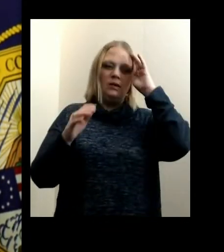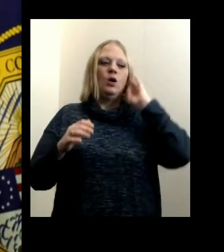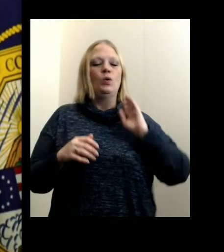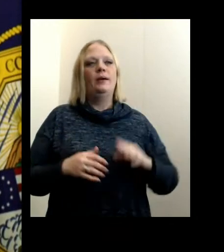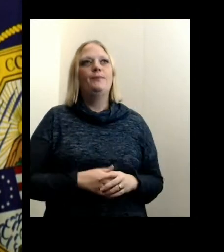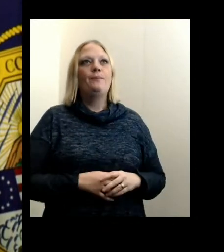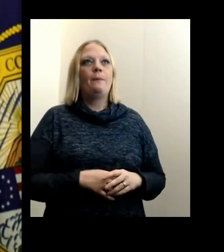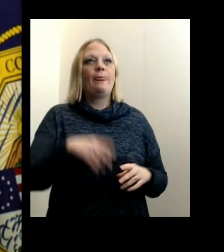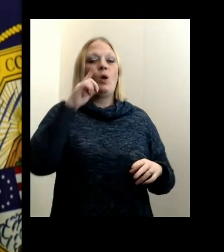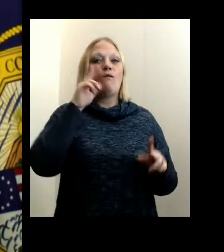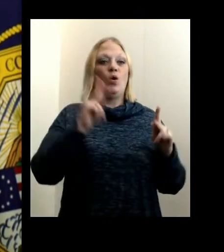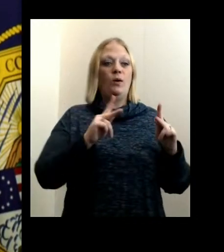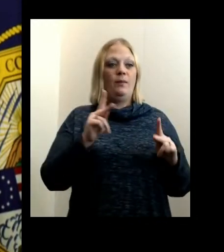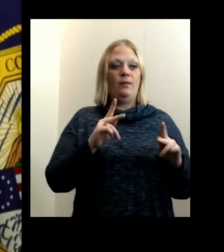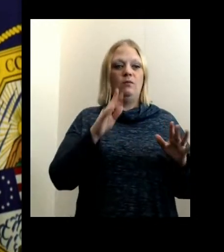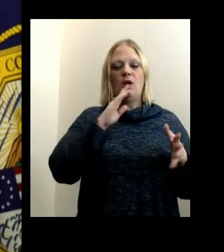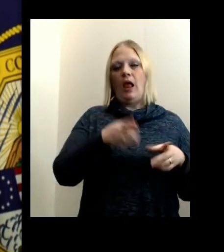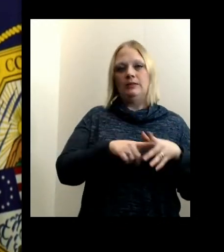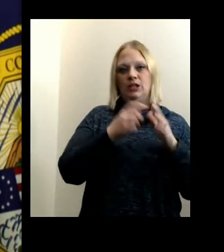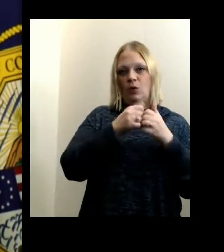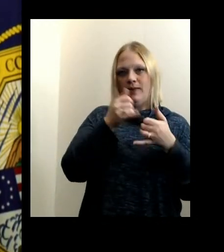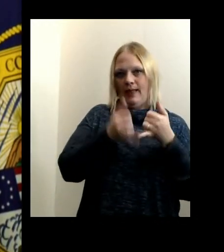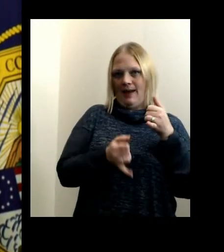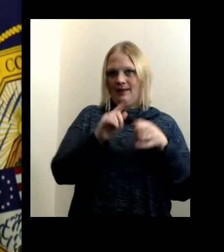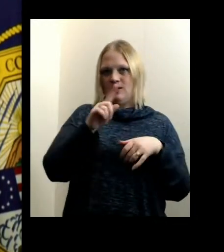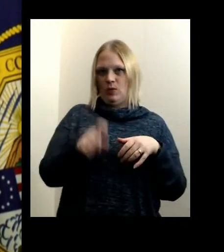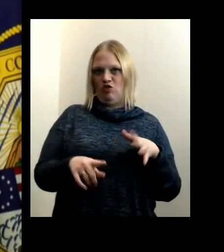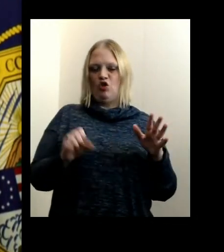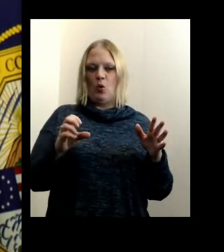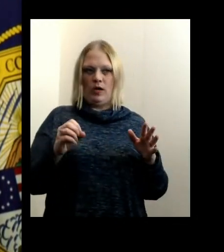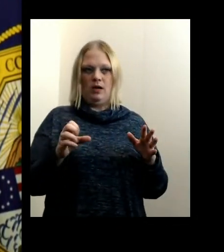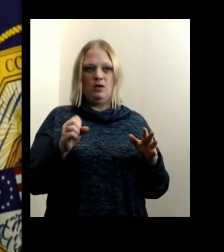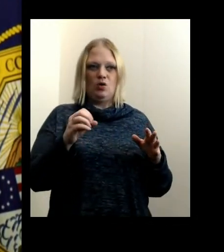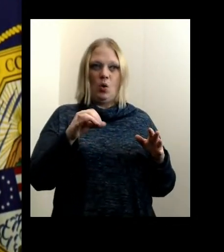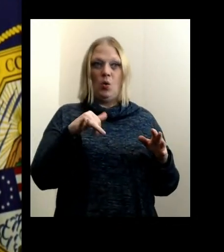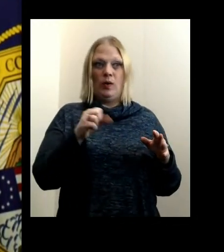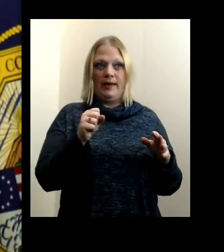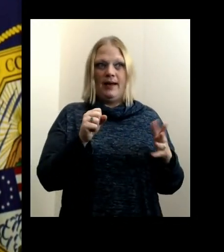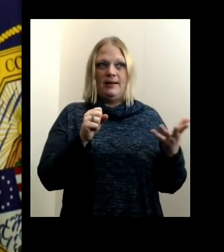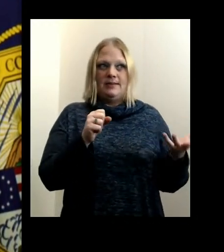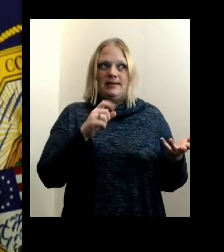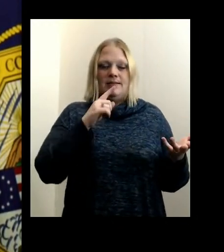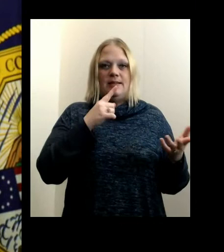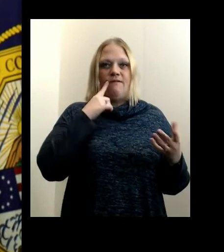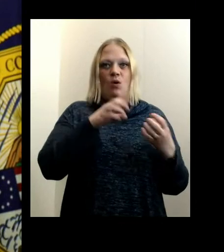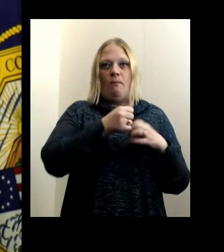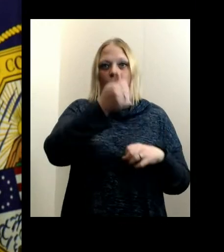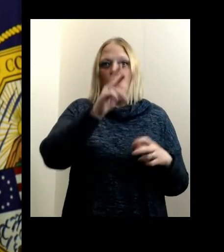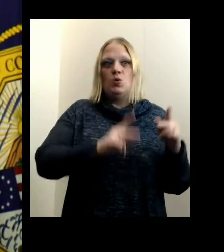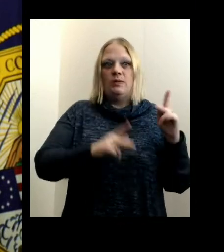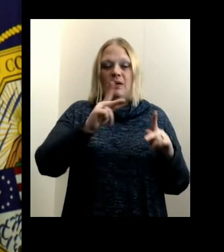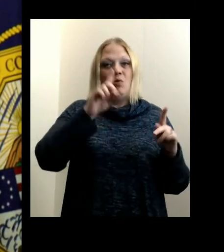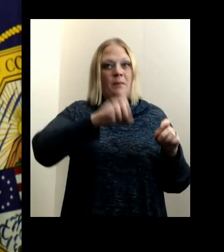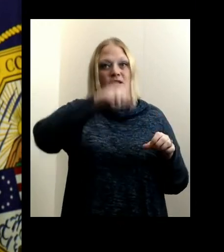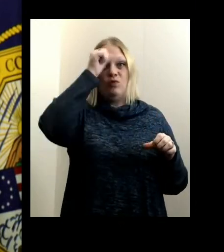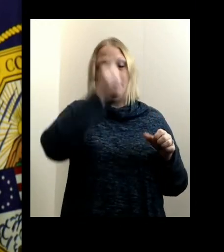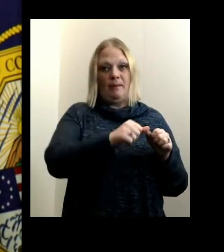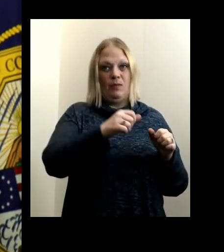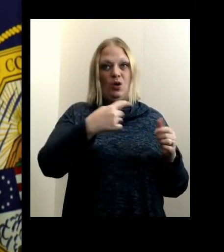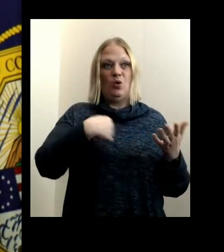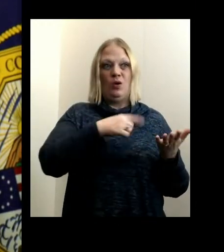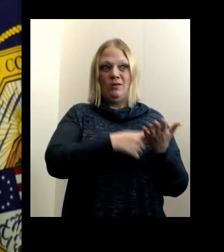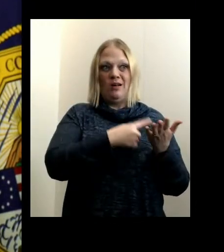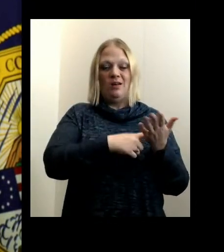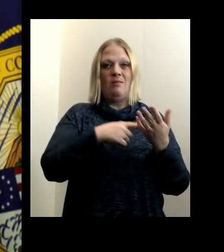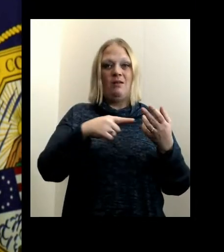those who would attend the game, we'll start with the last question. It is certainly persuasive. For the vast majority of folks, we have to remember, we're talking about a